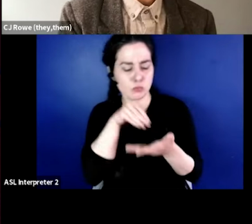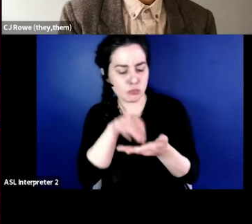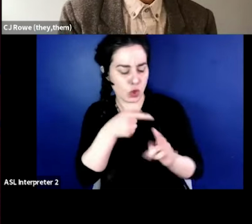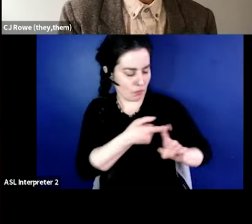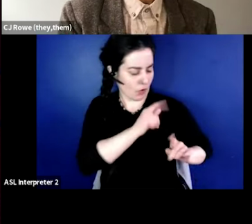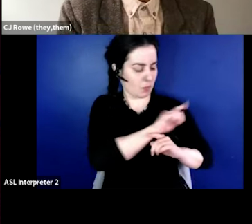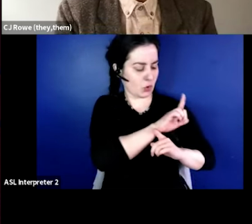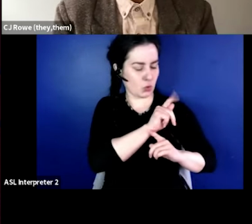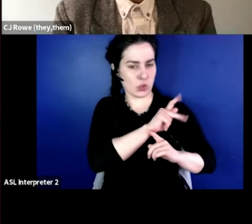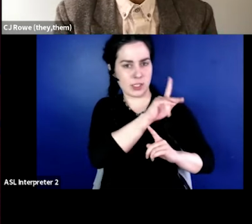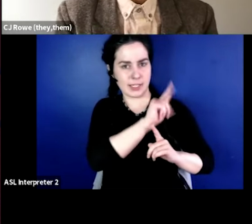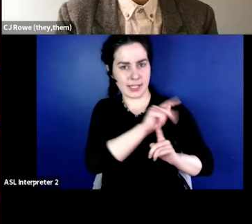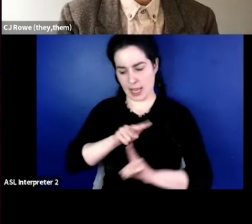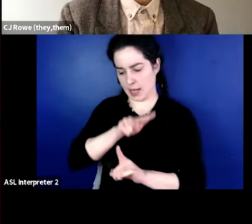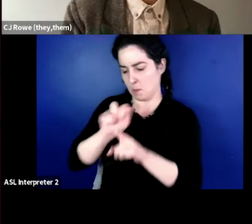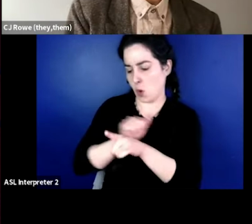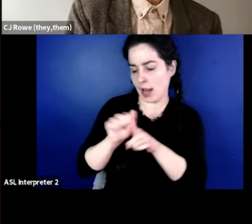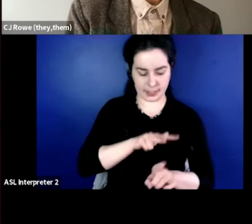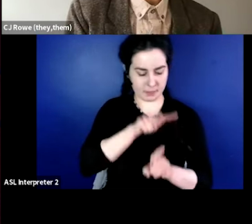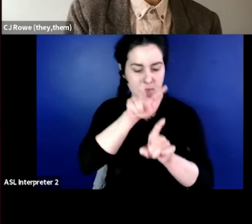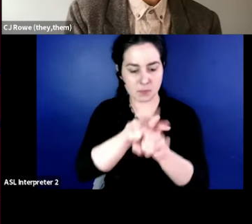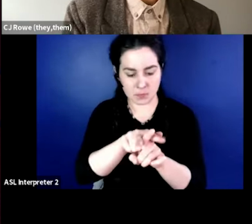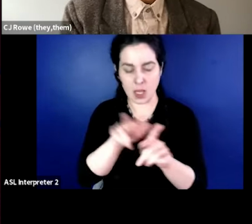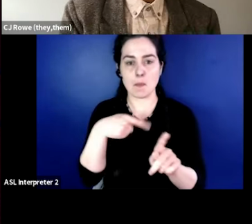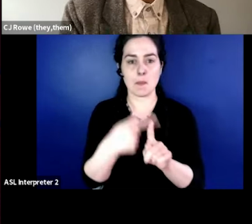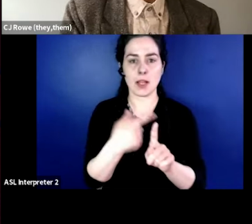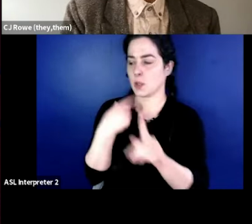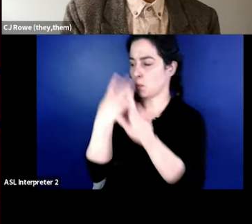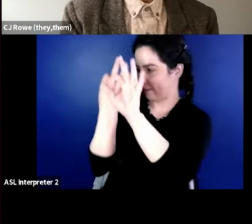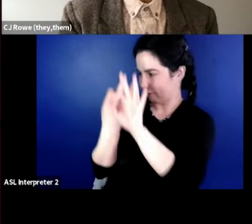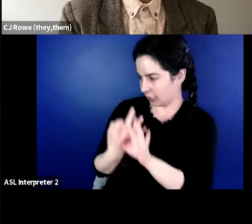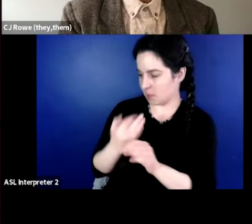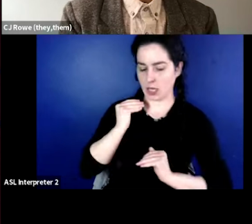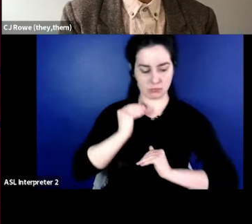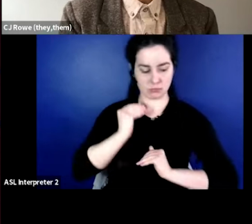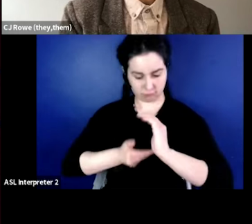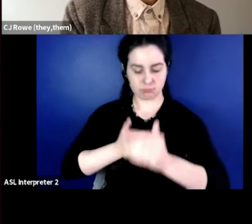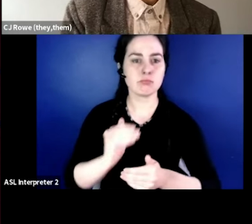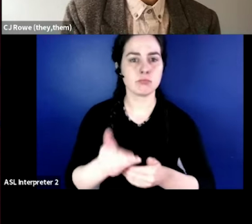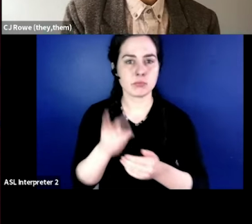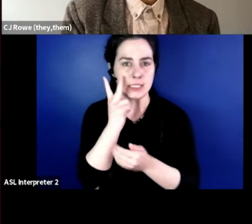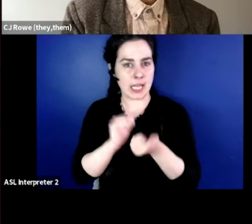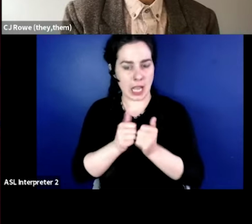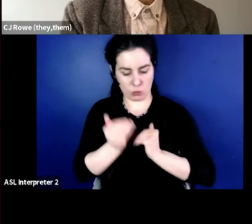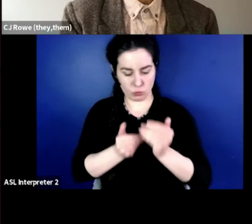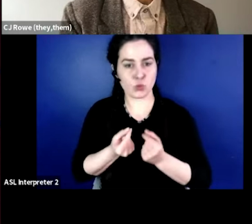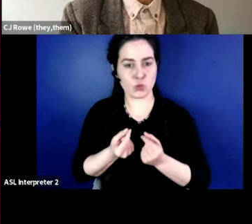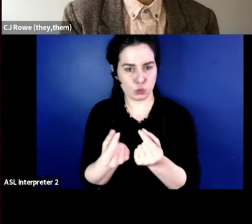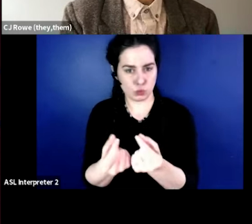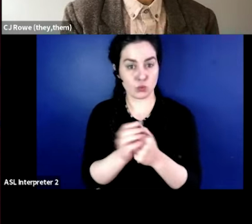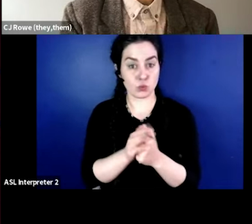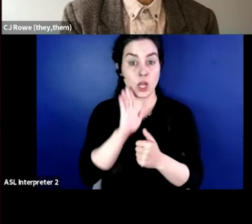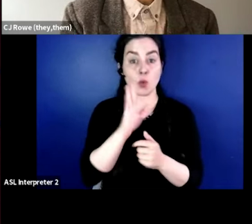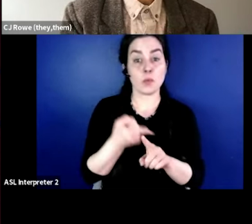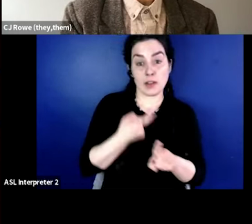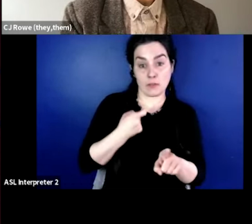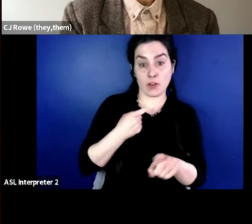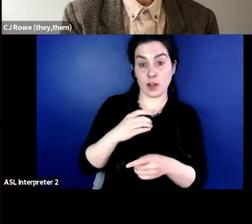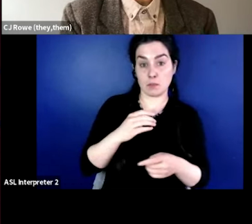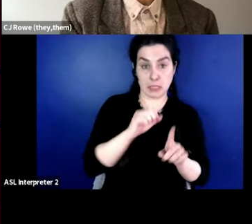toolkit with feedback as you go along. This course will draw from case studies, the education and training